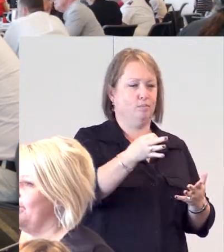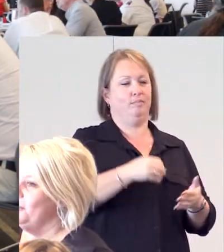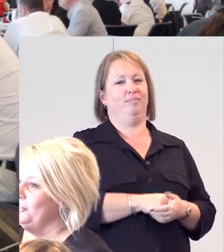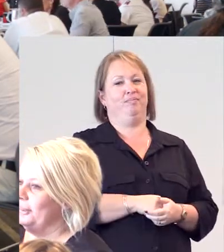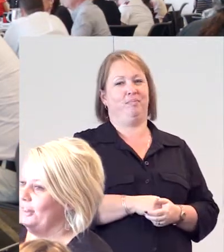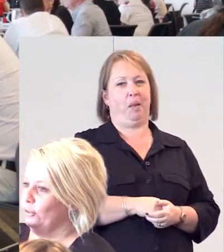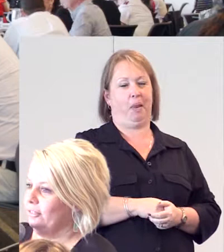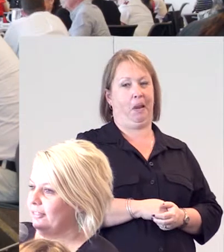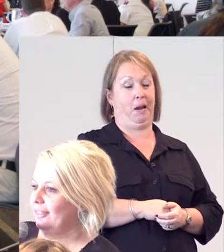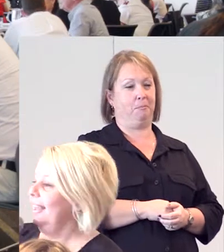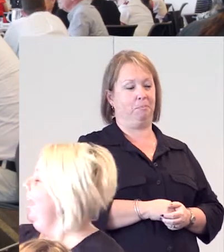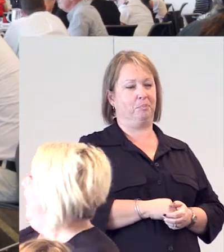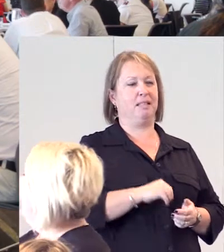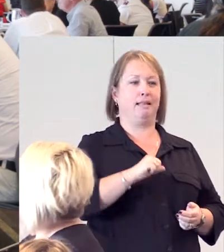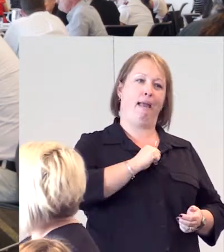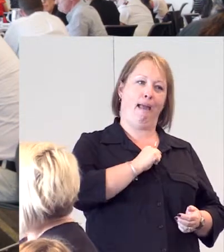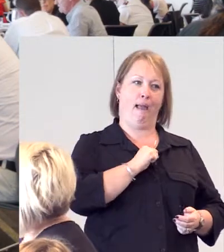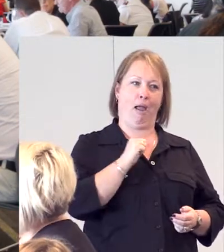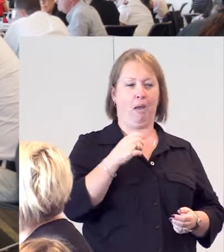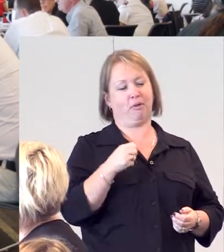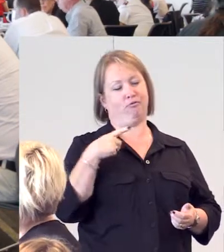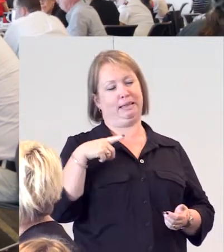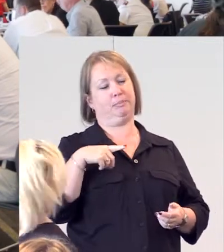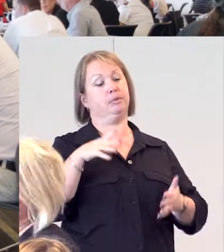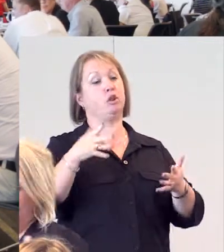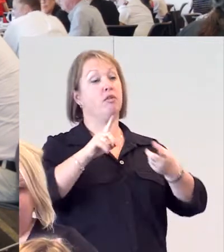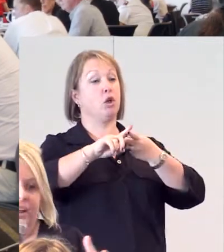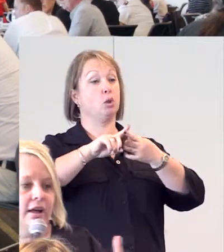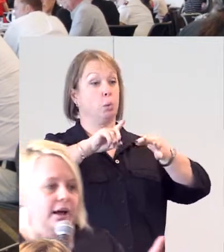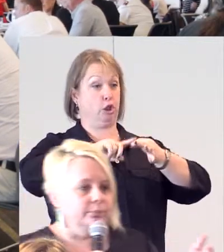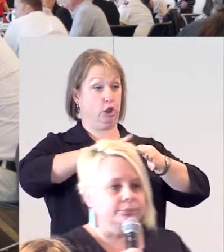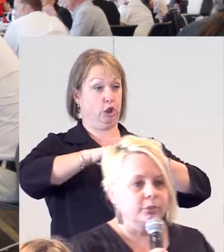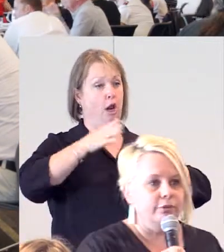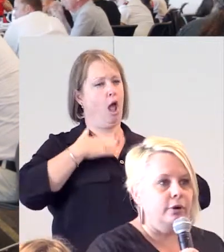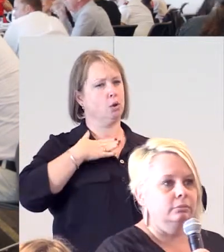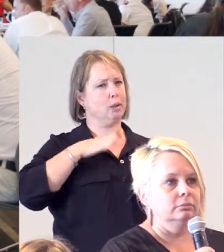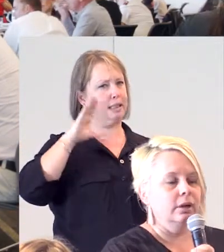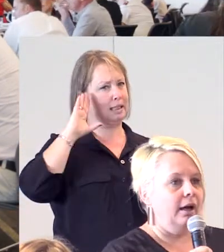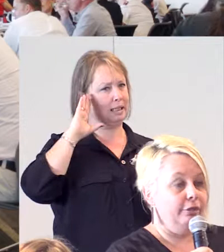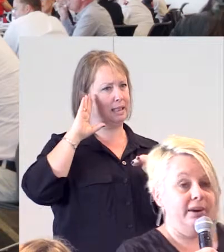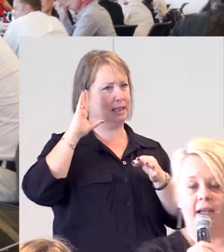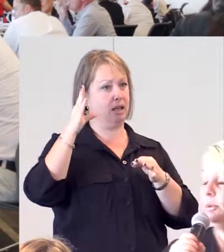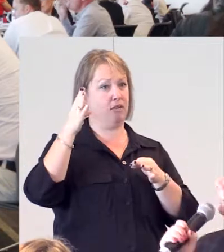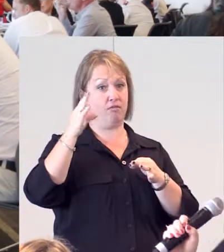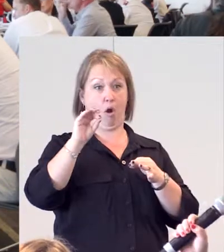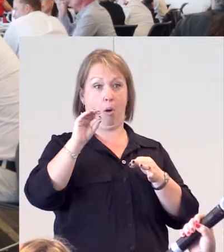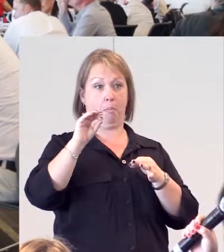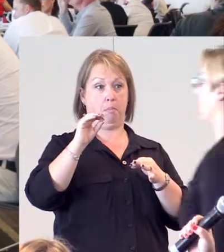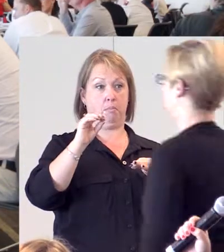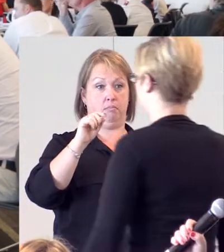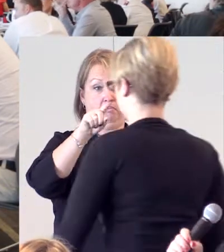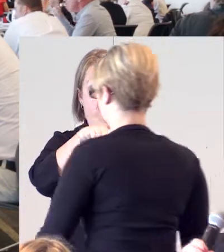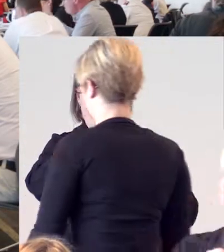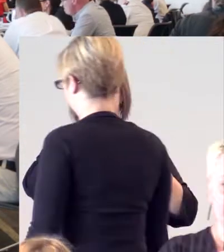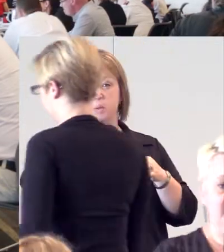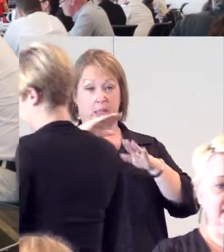That's more for our amusement than yours. Okay, so the first question, what I'd like to hear from 3 tables is